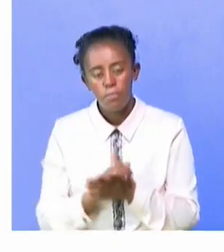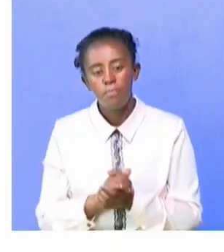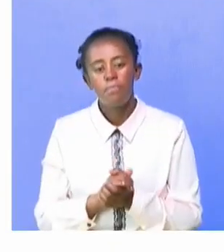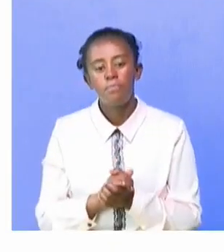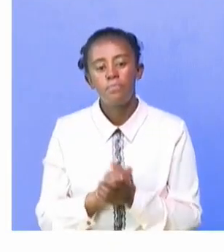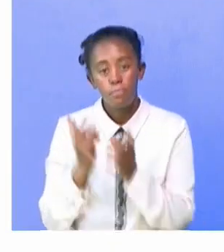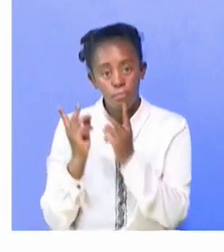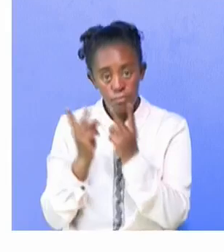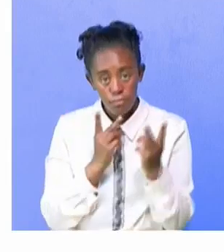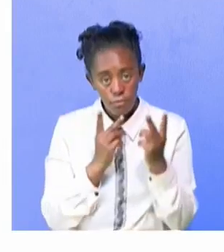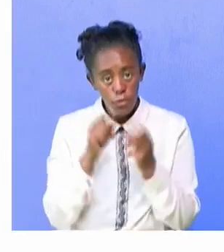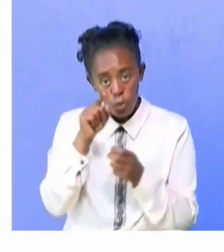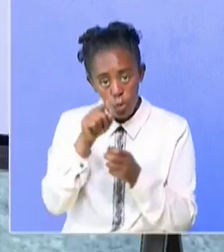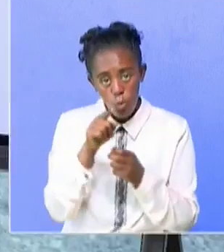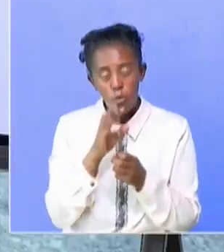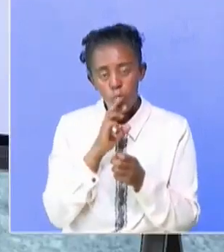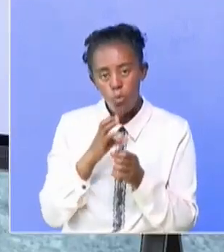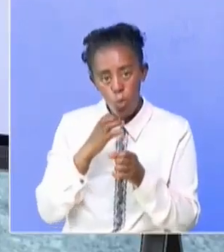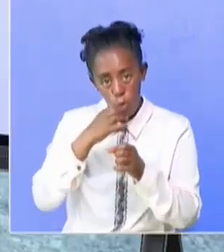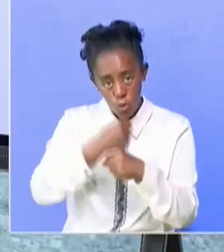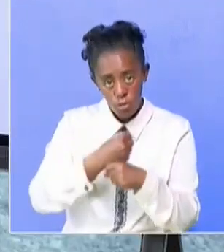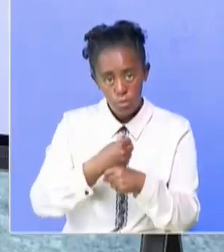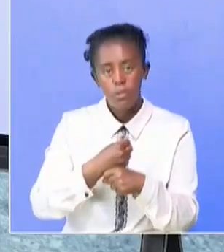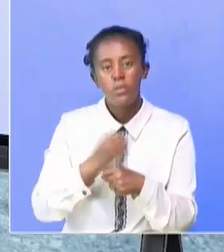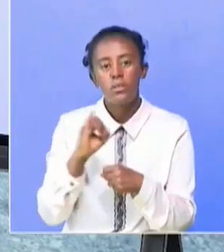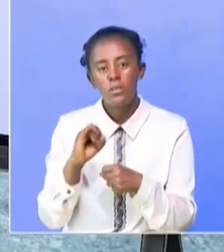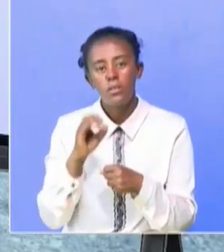See, when you are concluding your